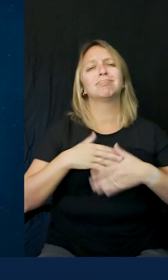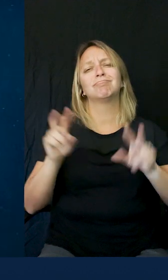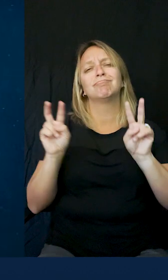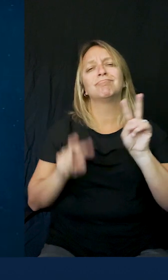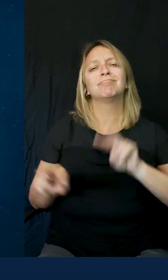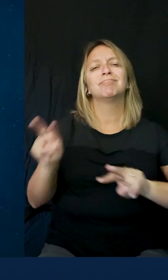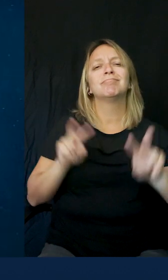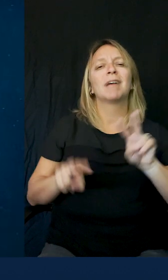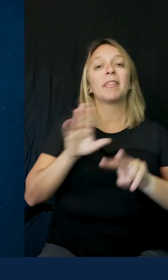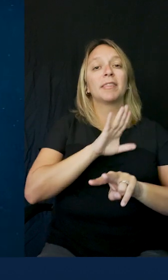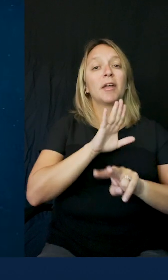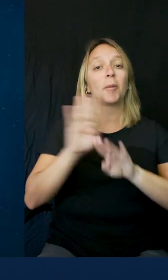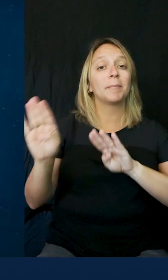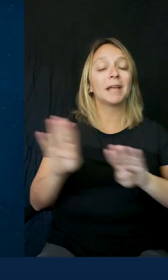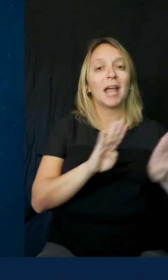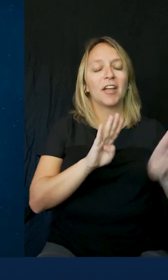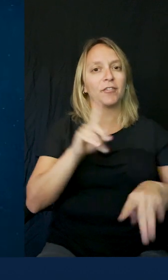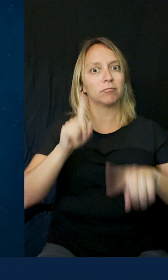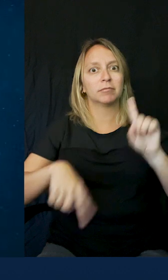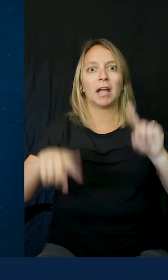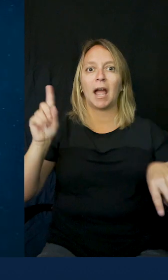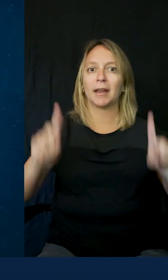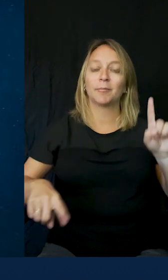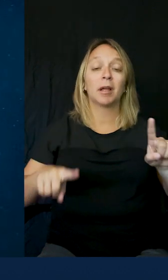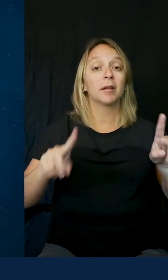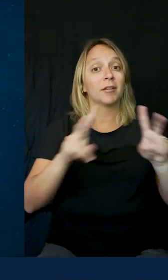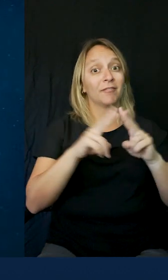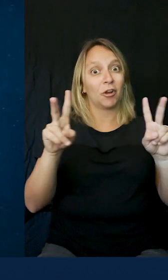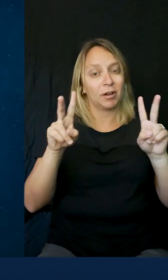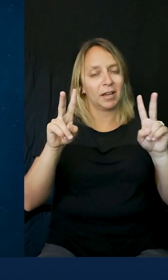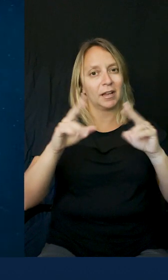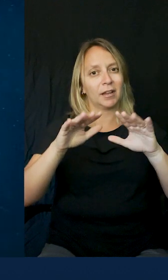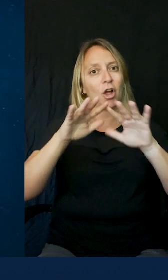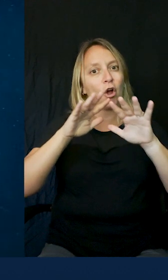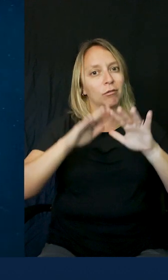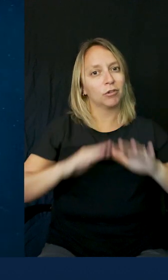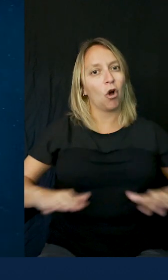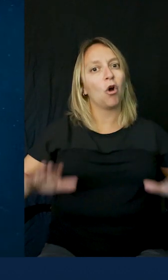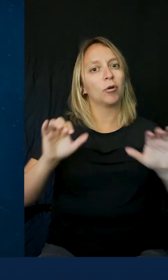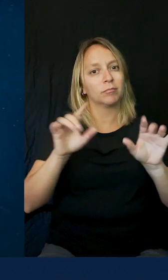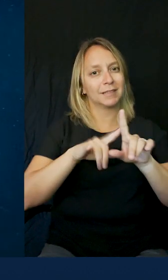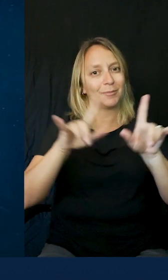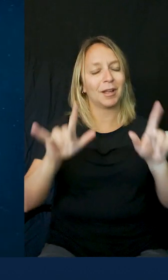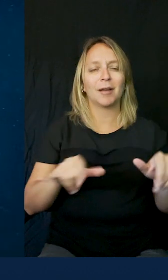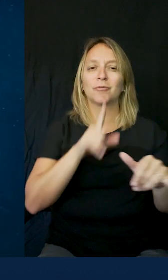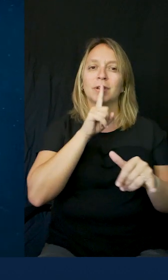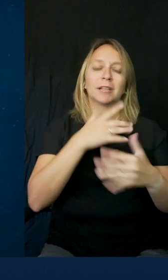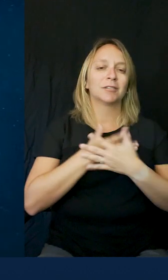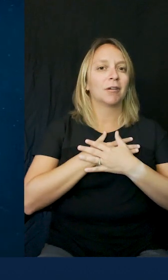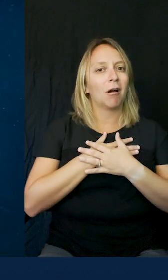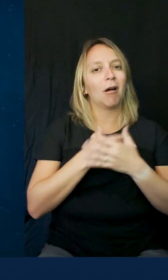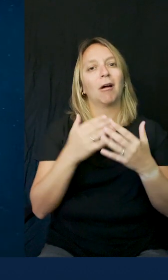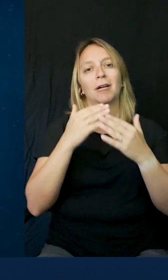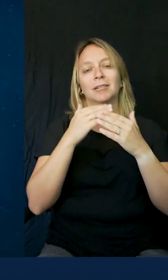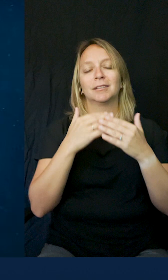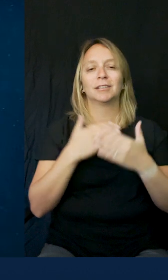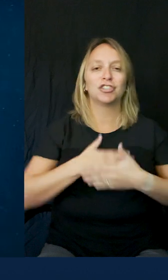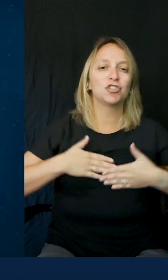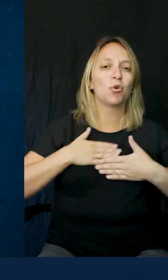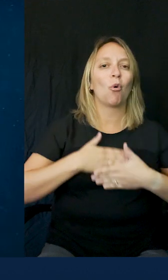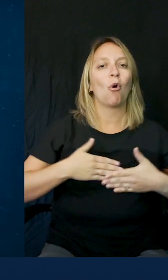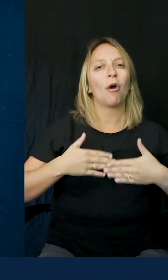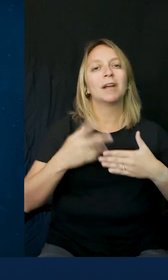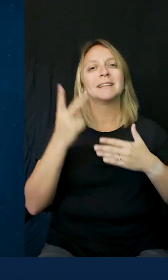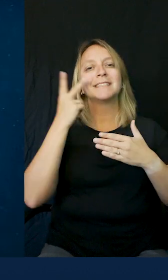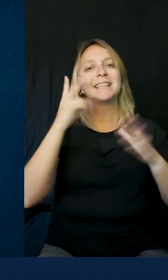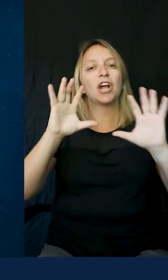in their behaviors, but they can also be very calming. It is simply lovely to watch a group resting, slowly moving and